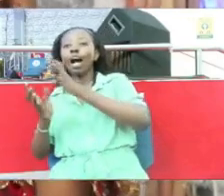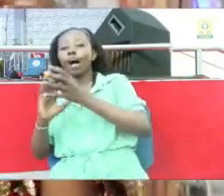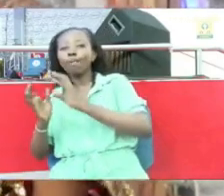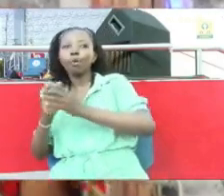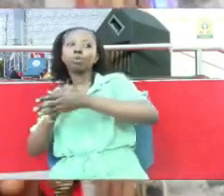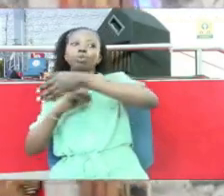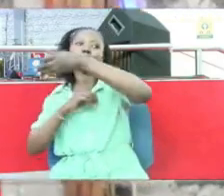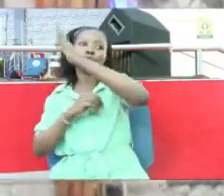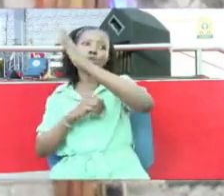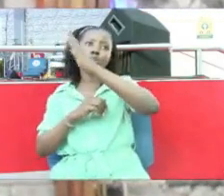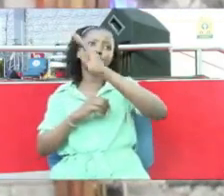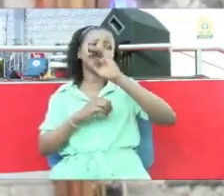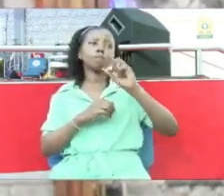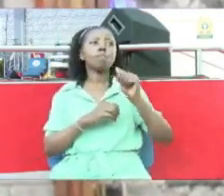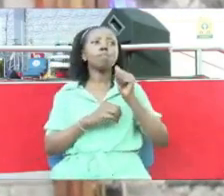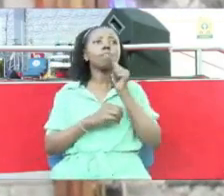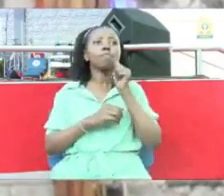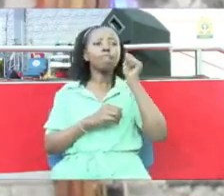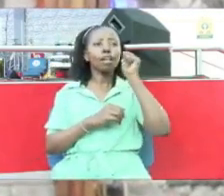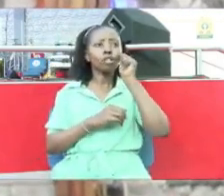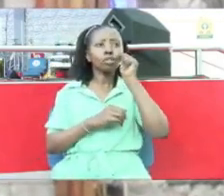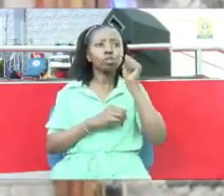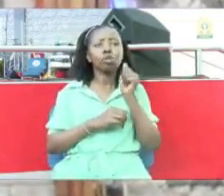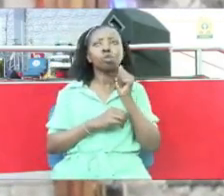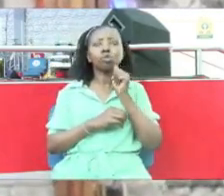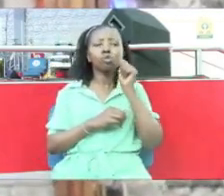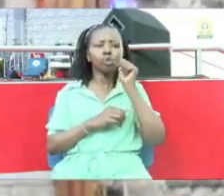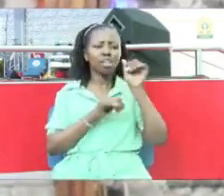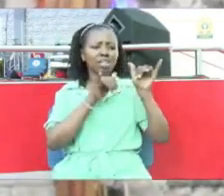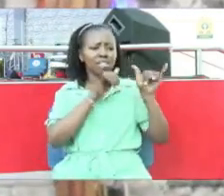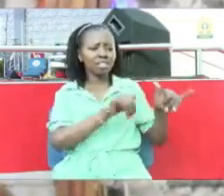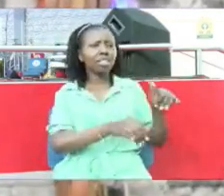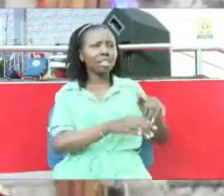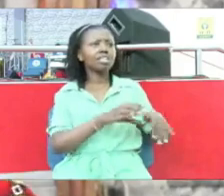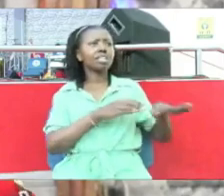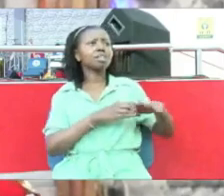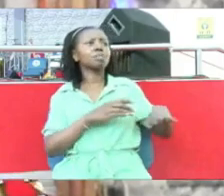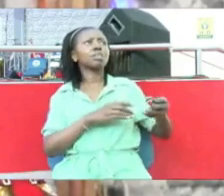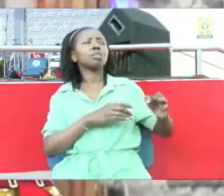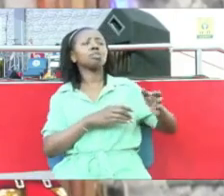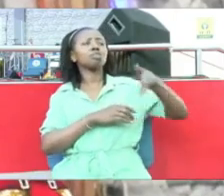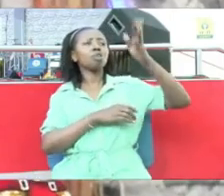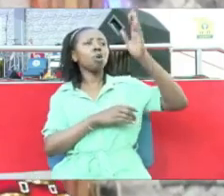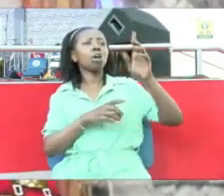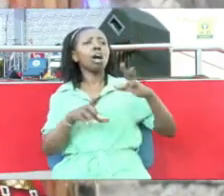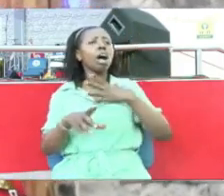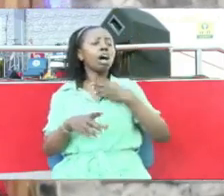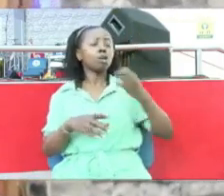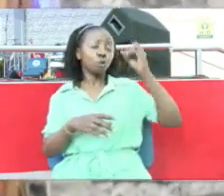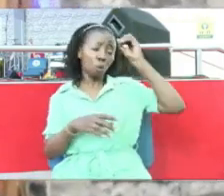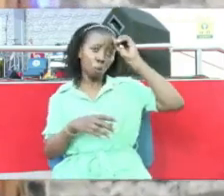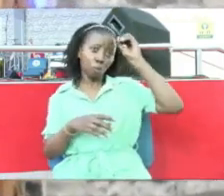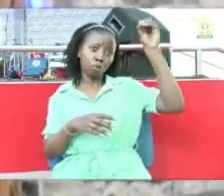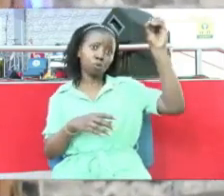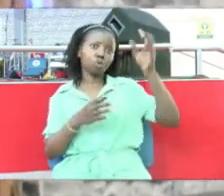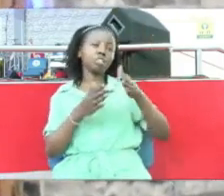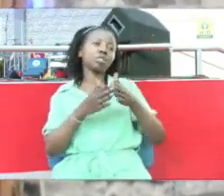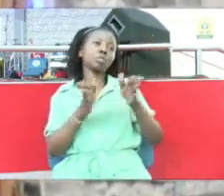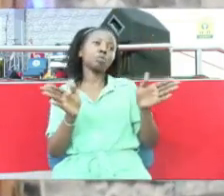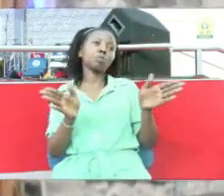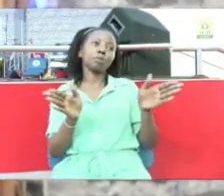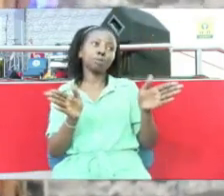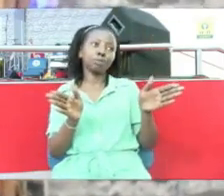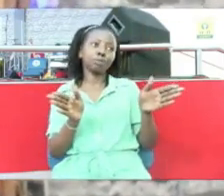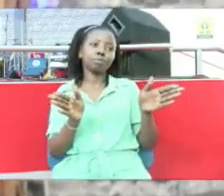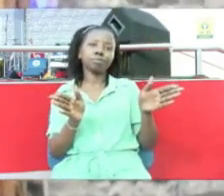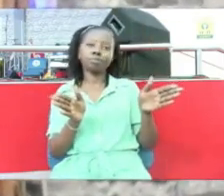Bwana. Joshua, son of Nun, lingered in the presence of God and opportunities opened. Yoshua mwana wa Nuni aliweza